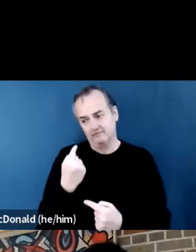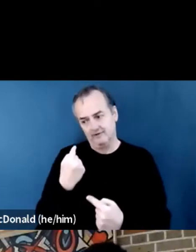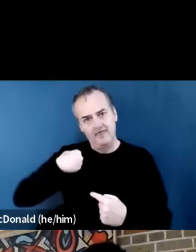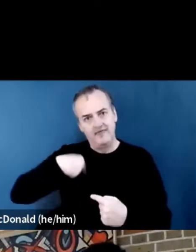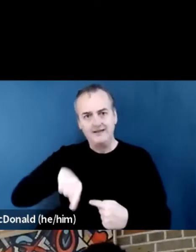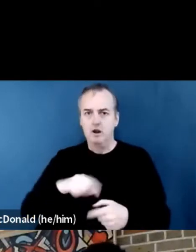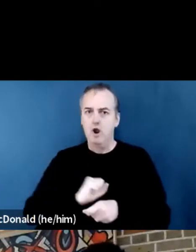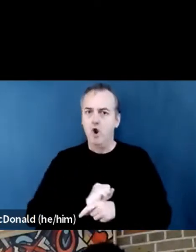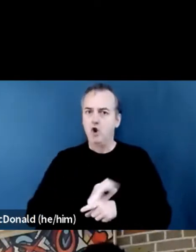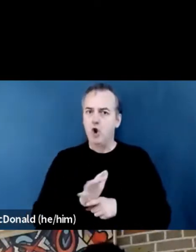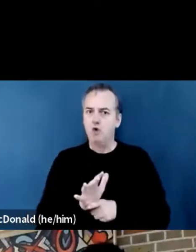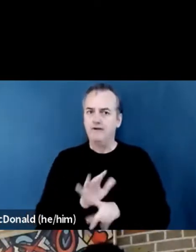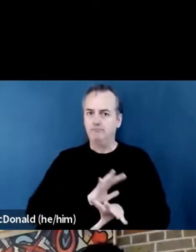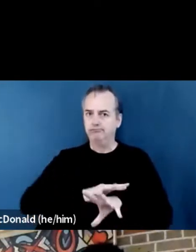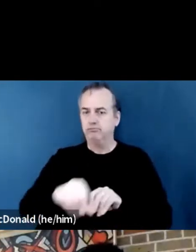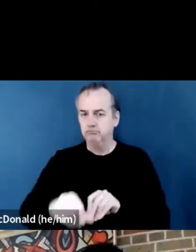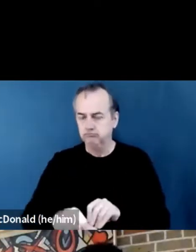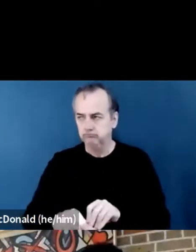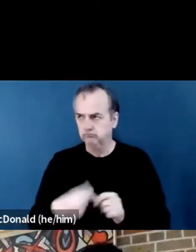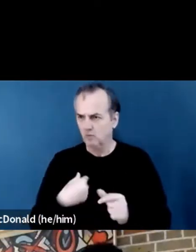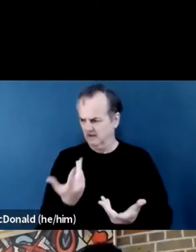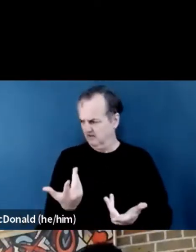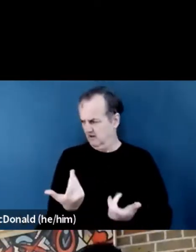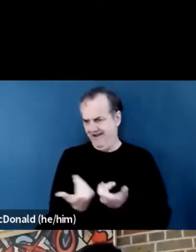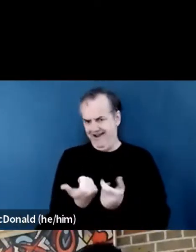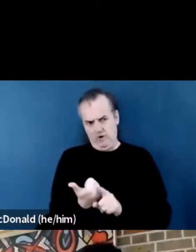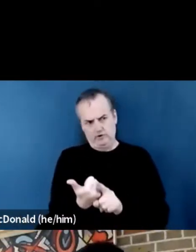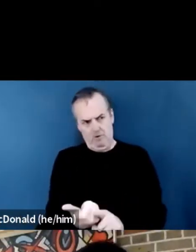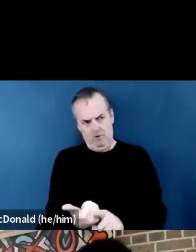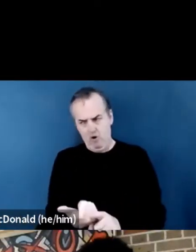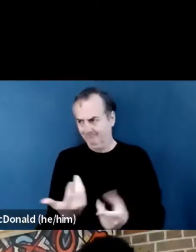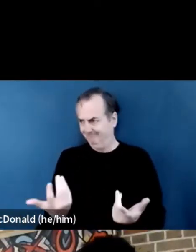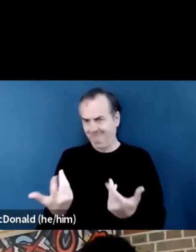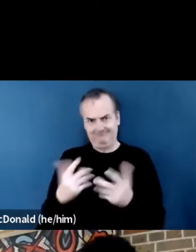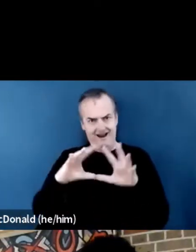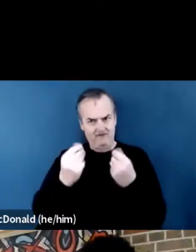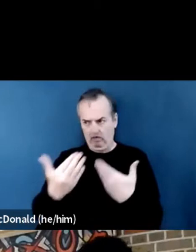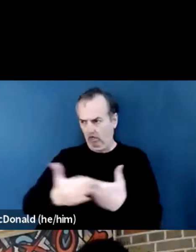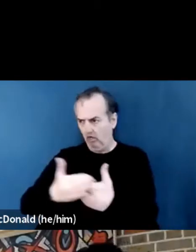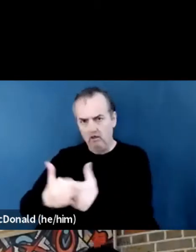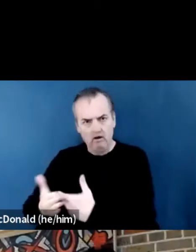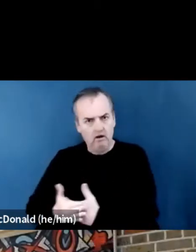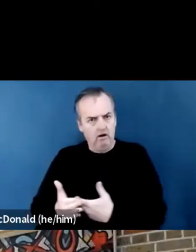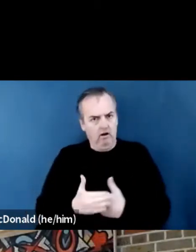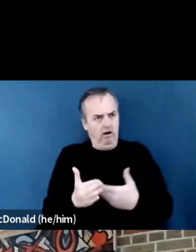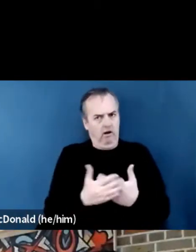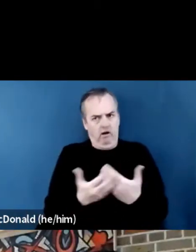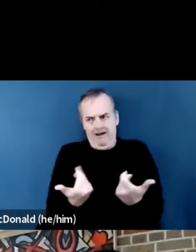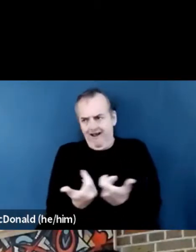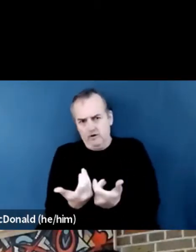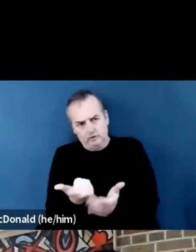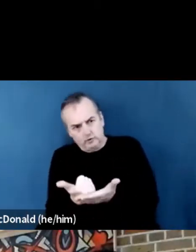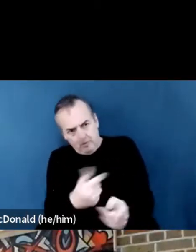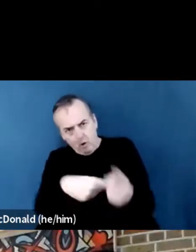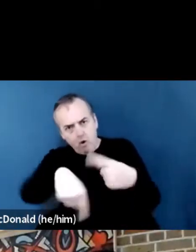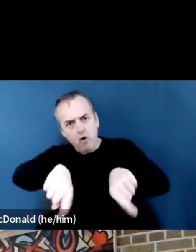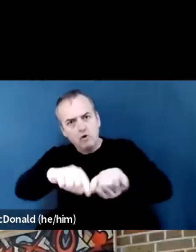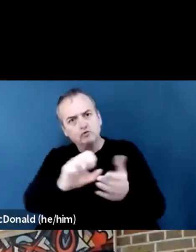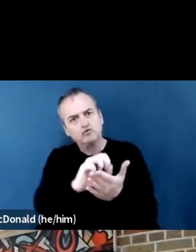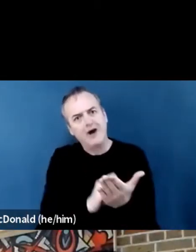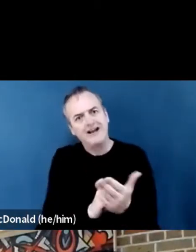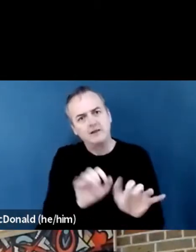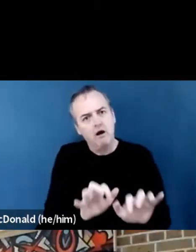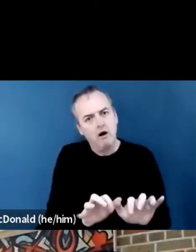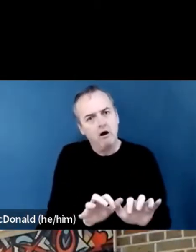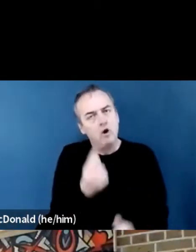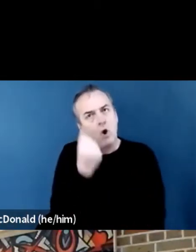kind of re-examine how we could best support writers at this kind of strange time. And we came up with the idea of the Playmakers